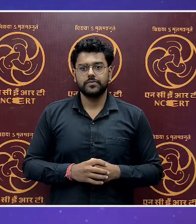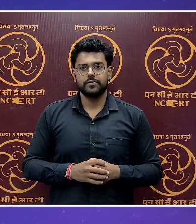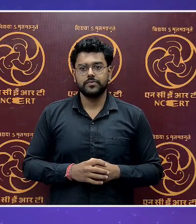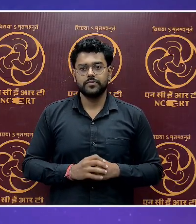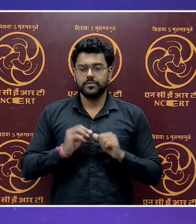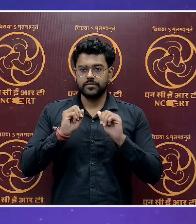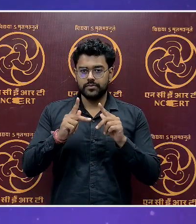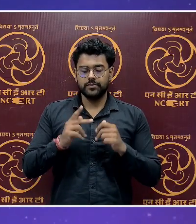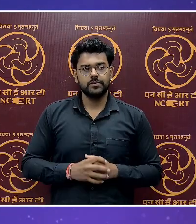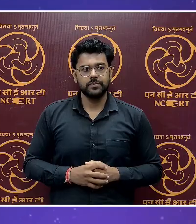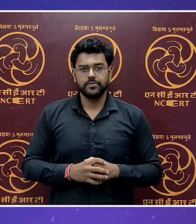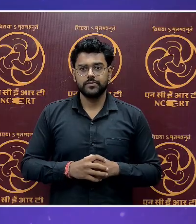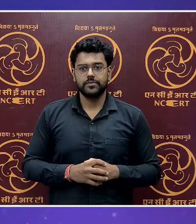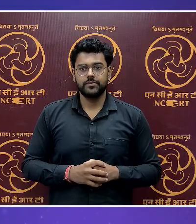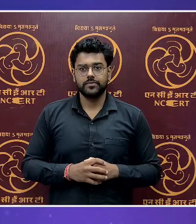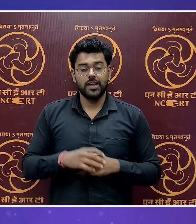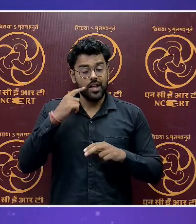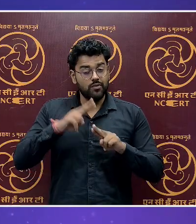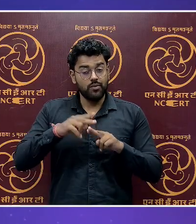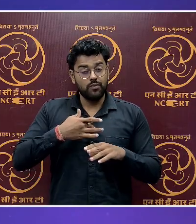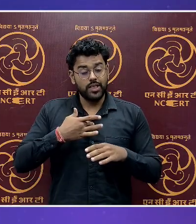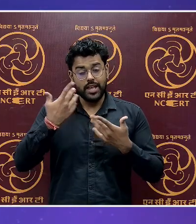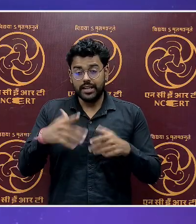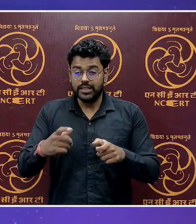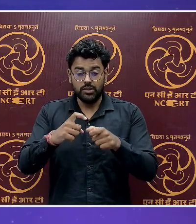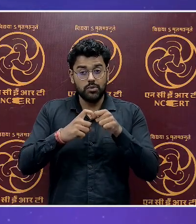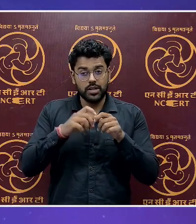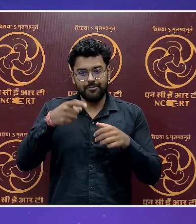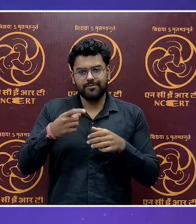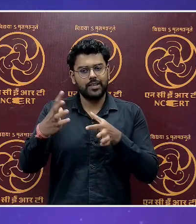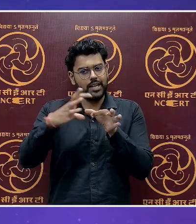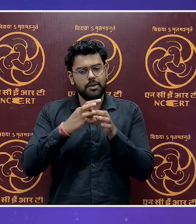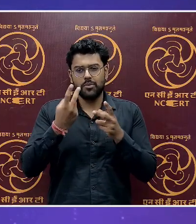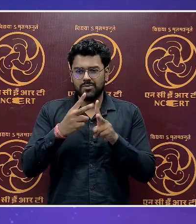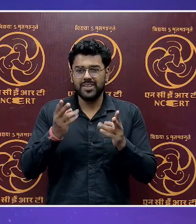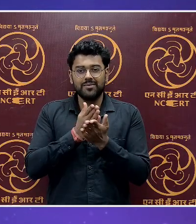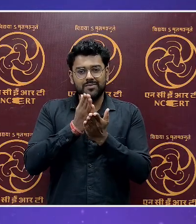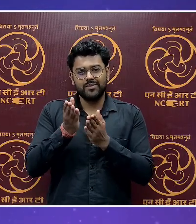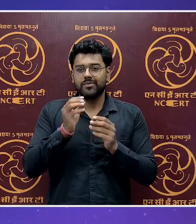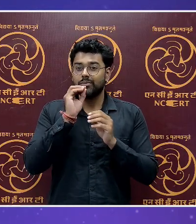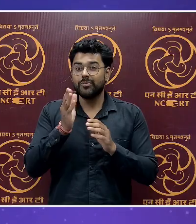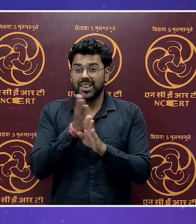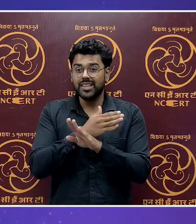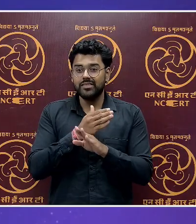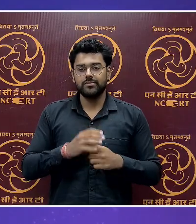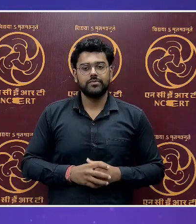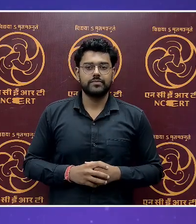Let's go ahead with the demonstration. If you have any questions, please feel free to get in touch with us through all the mediums that I have introduced in the beginning.